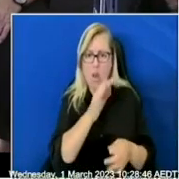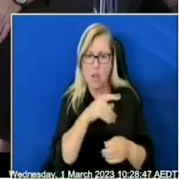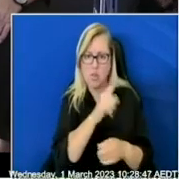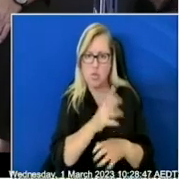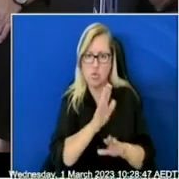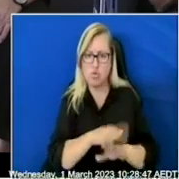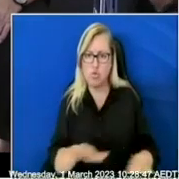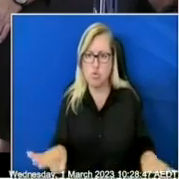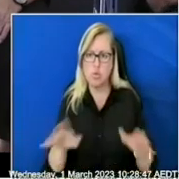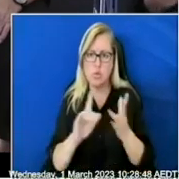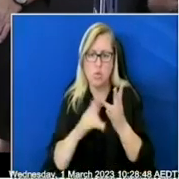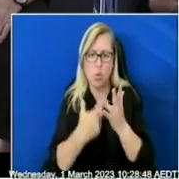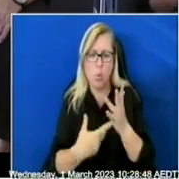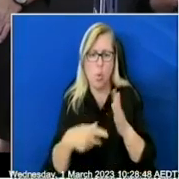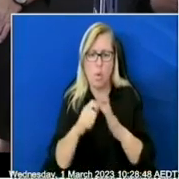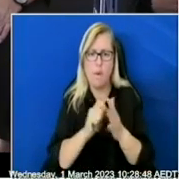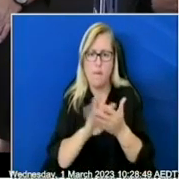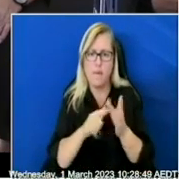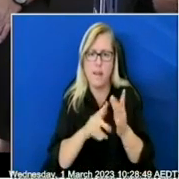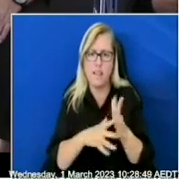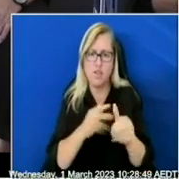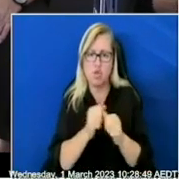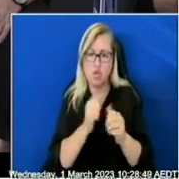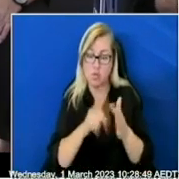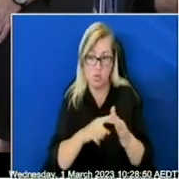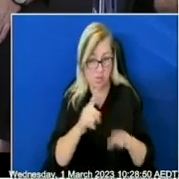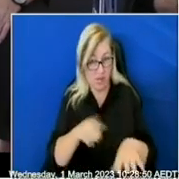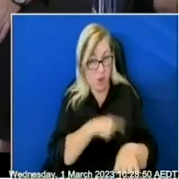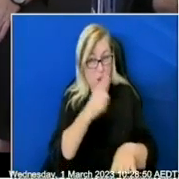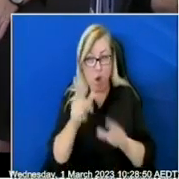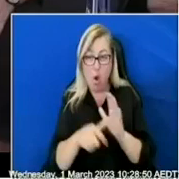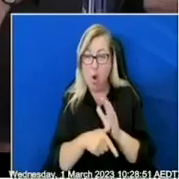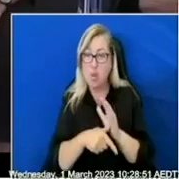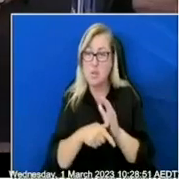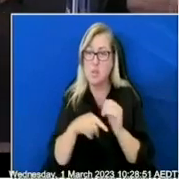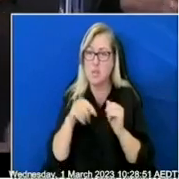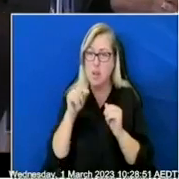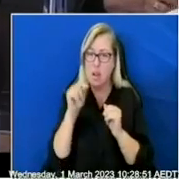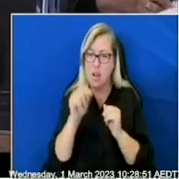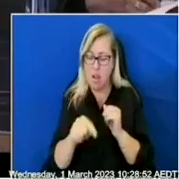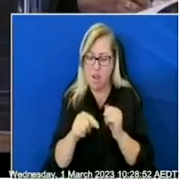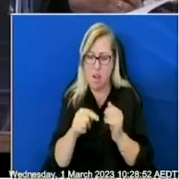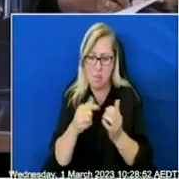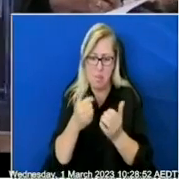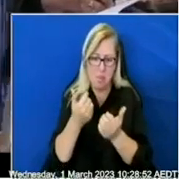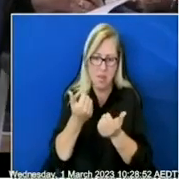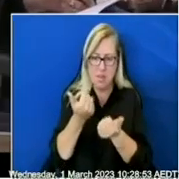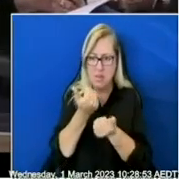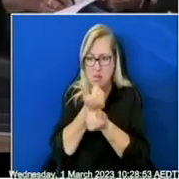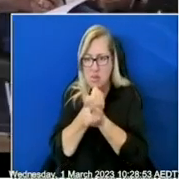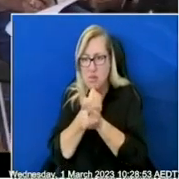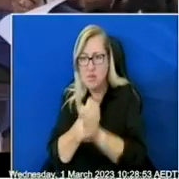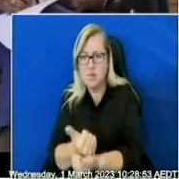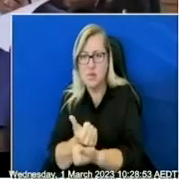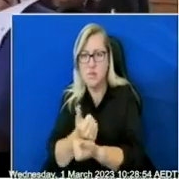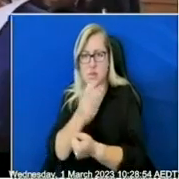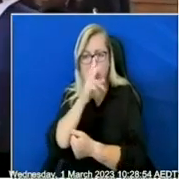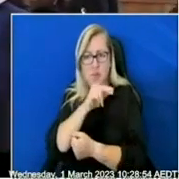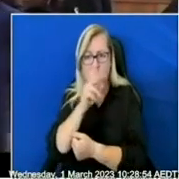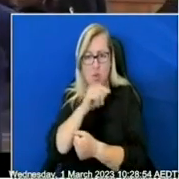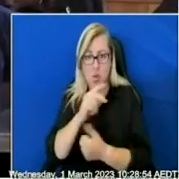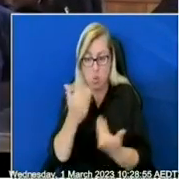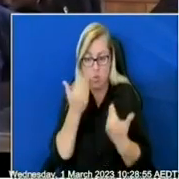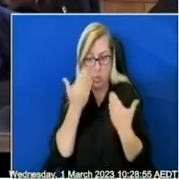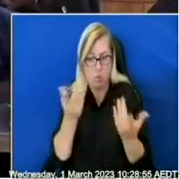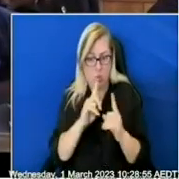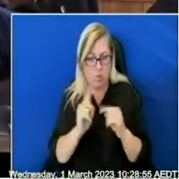So that's a long time to be in a place like that. Is that a detention centre? Can't imagine how they were treated. Separation traumatised